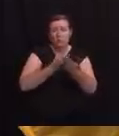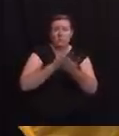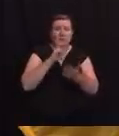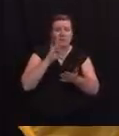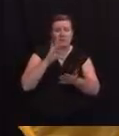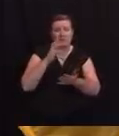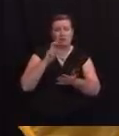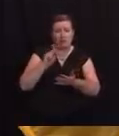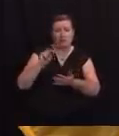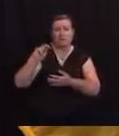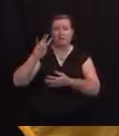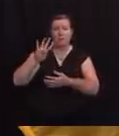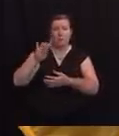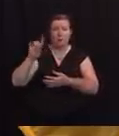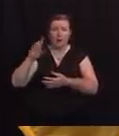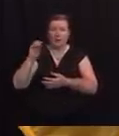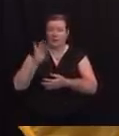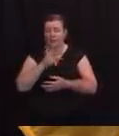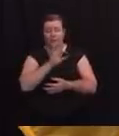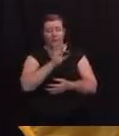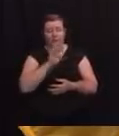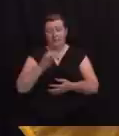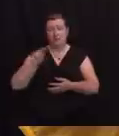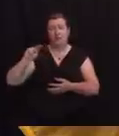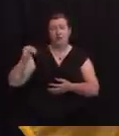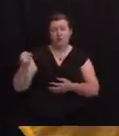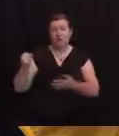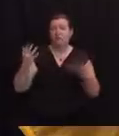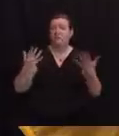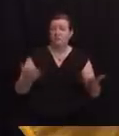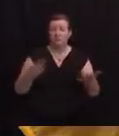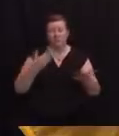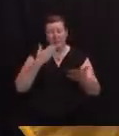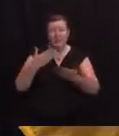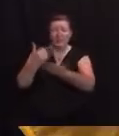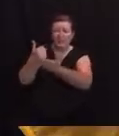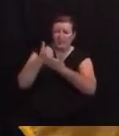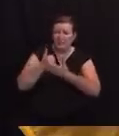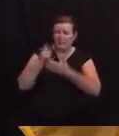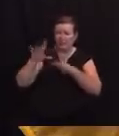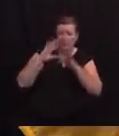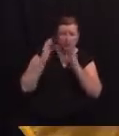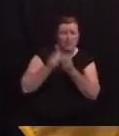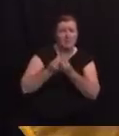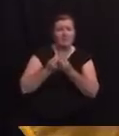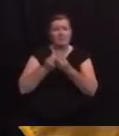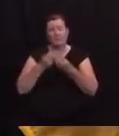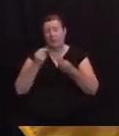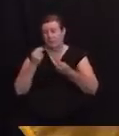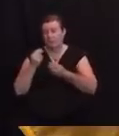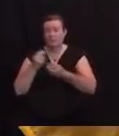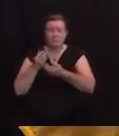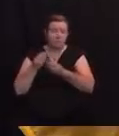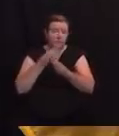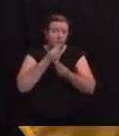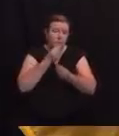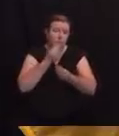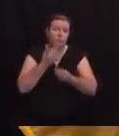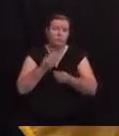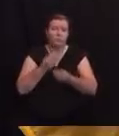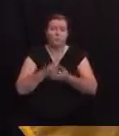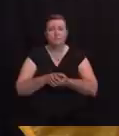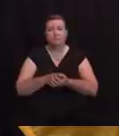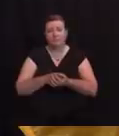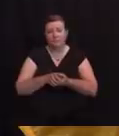and Feed NJ, more families have access to the nutritious meals they need. I caught up with both Ken and Dan on Monday, had a